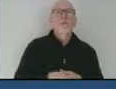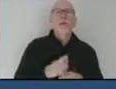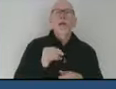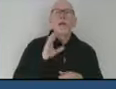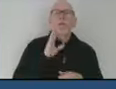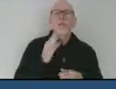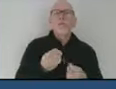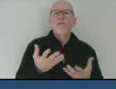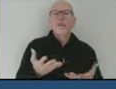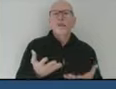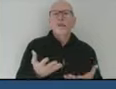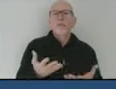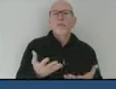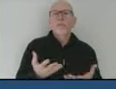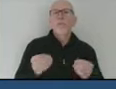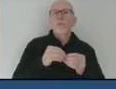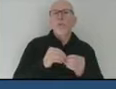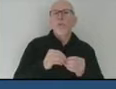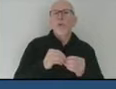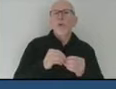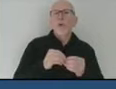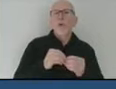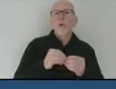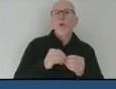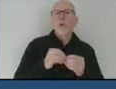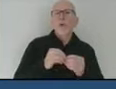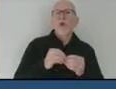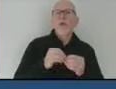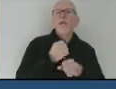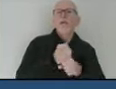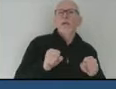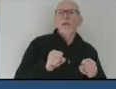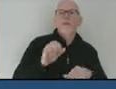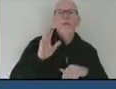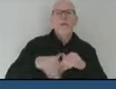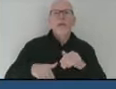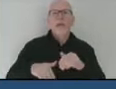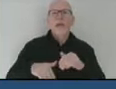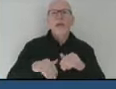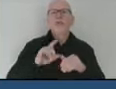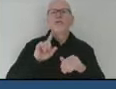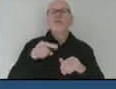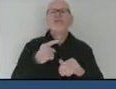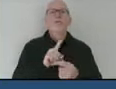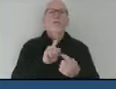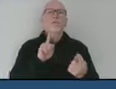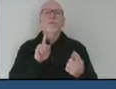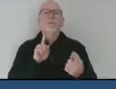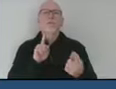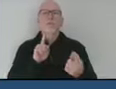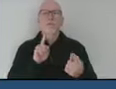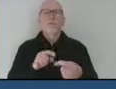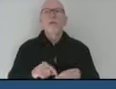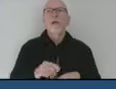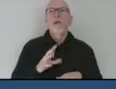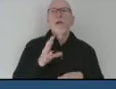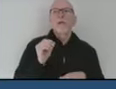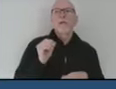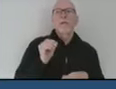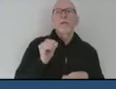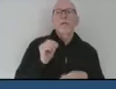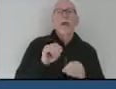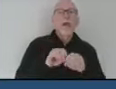provides more certainty than just distancing yourselves. And obviously